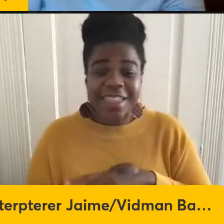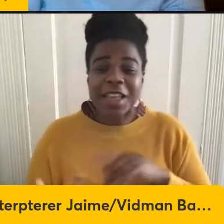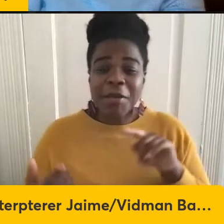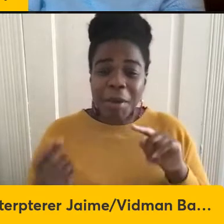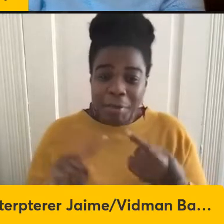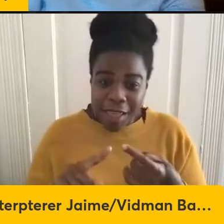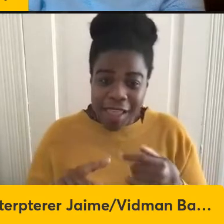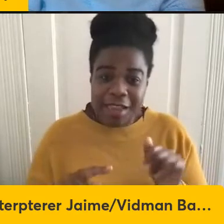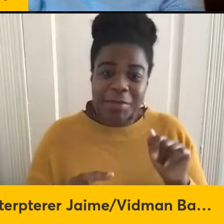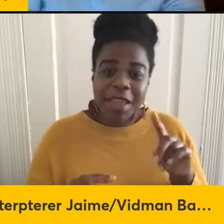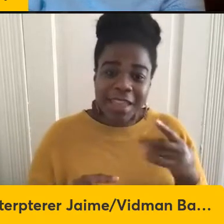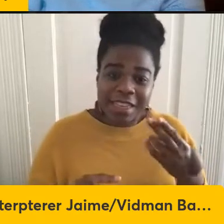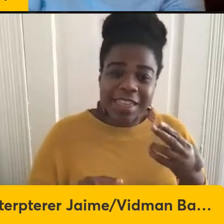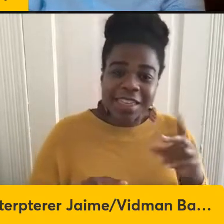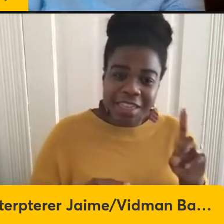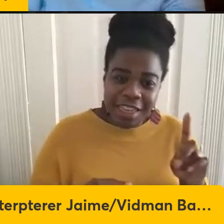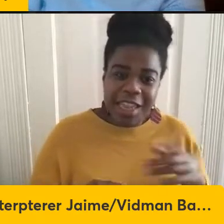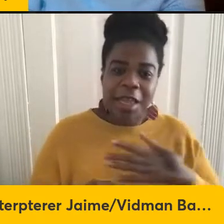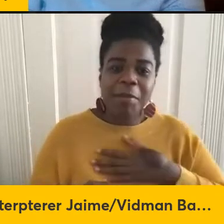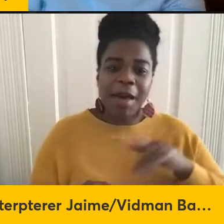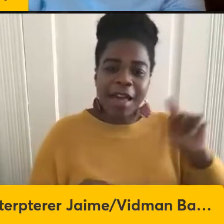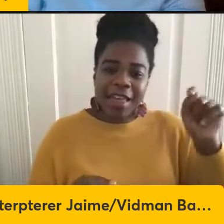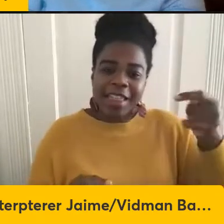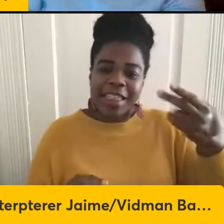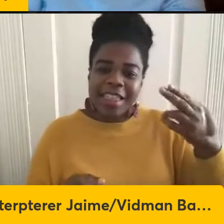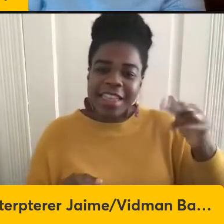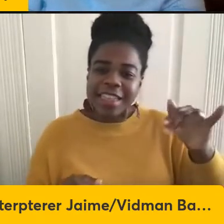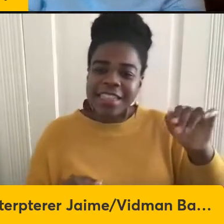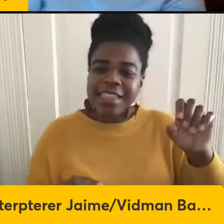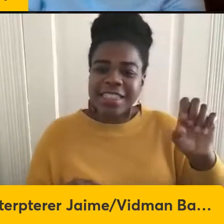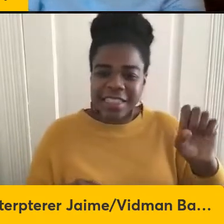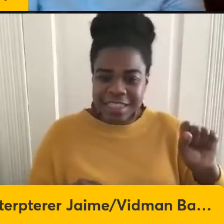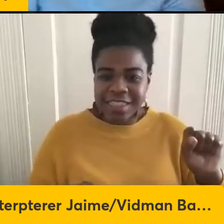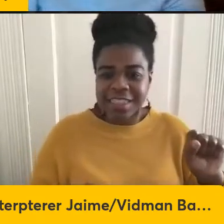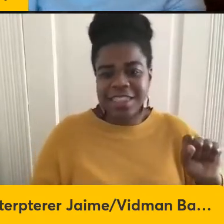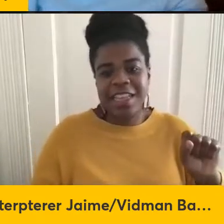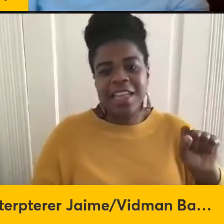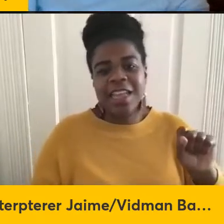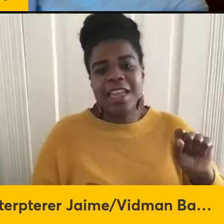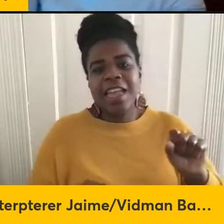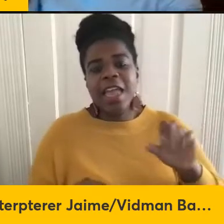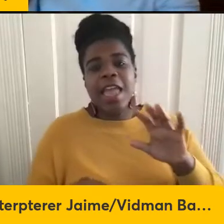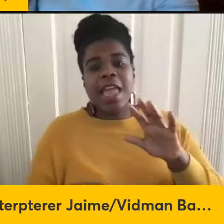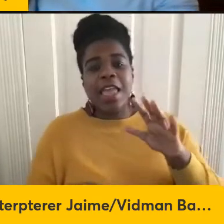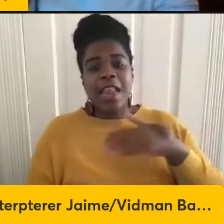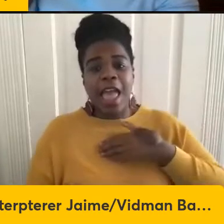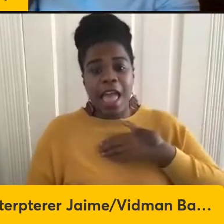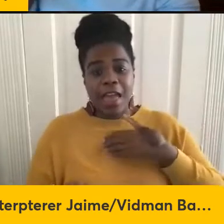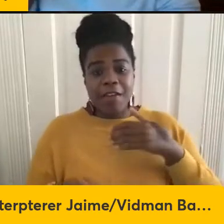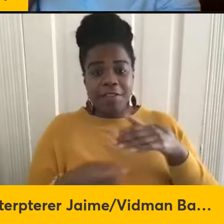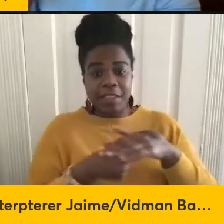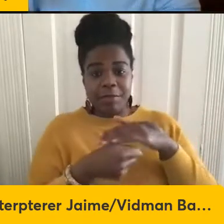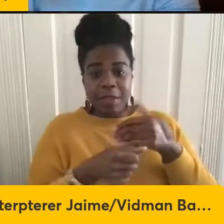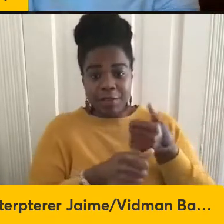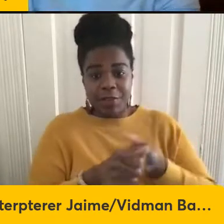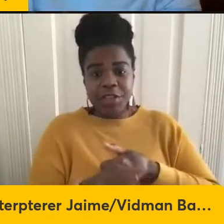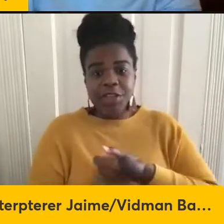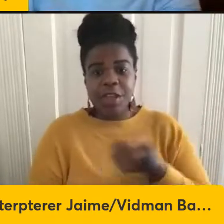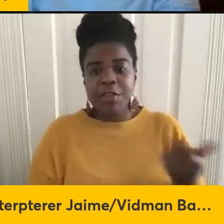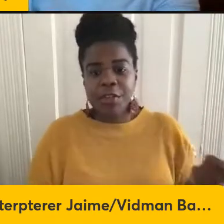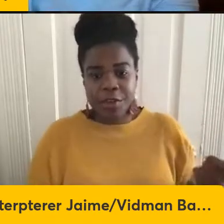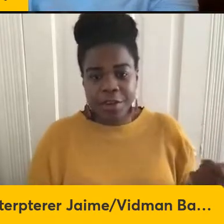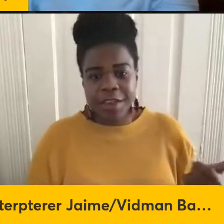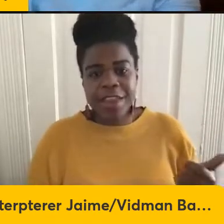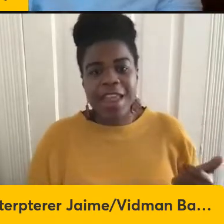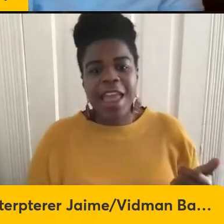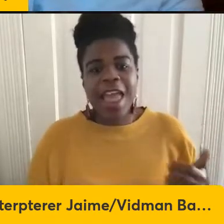my thesis thread, just to hold accountabilities and to hold space for each other. And Tanu does such a great job